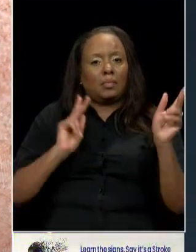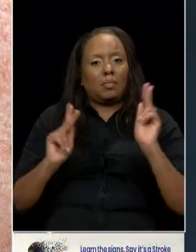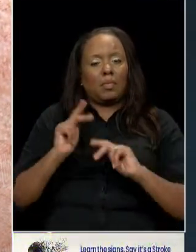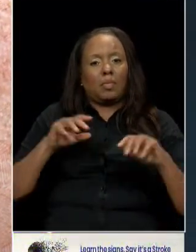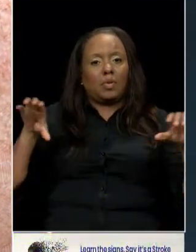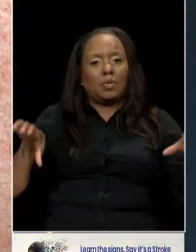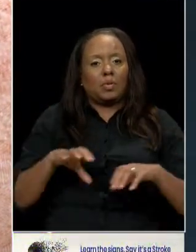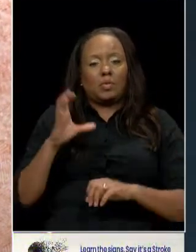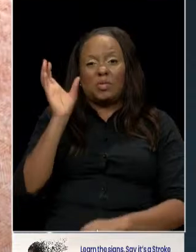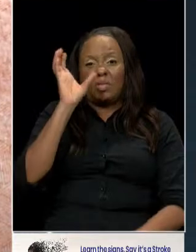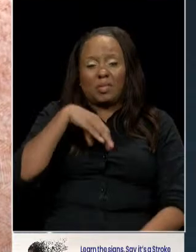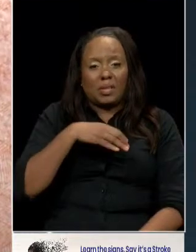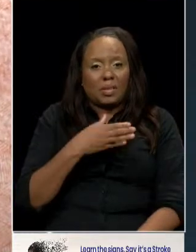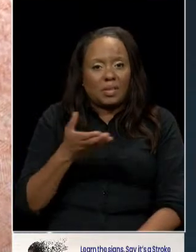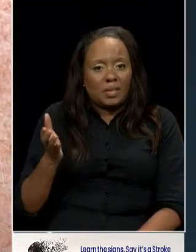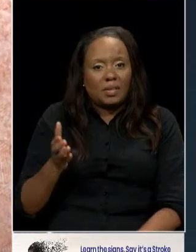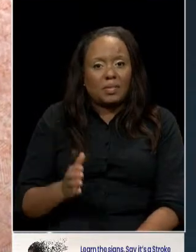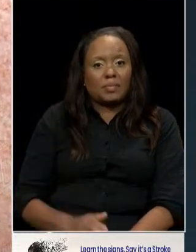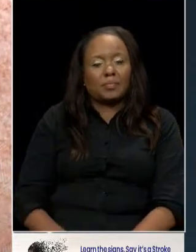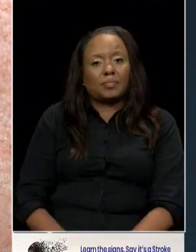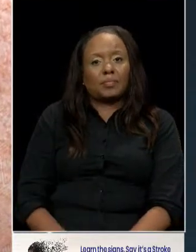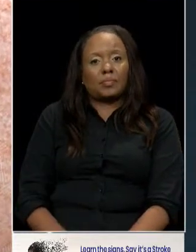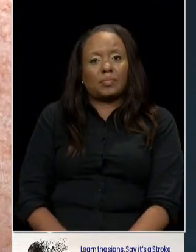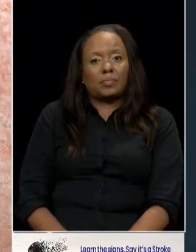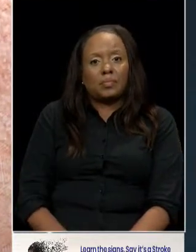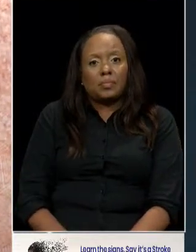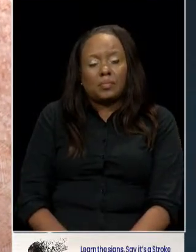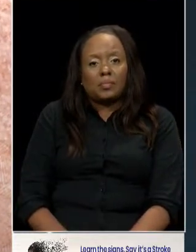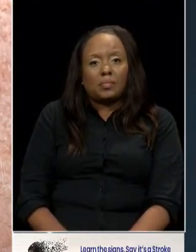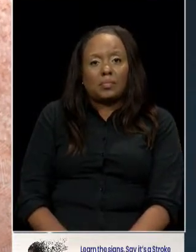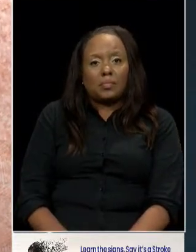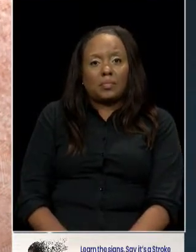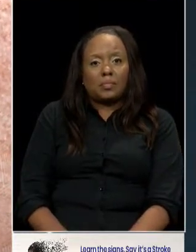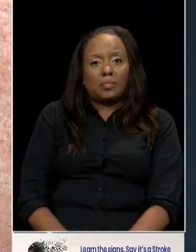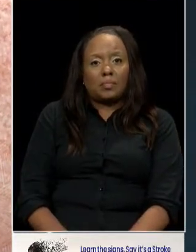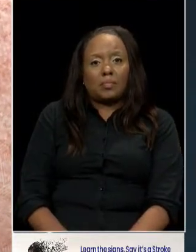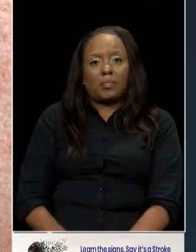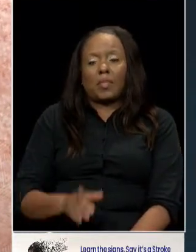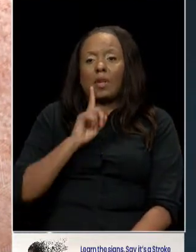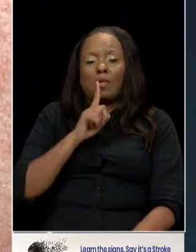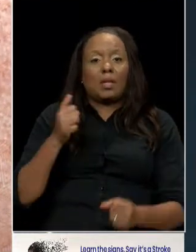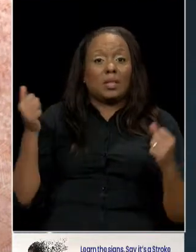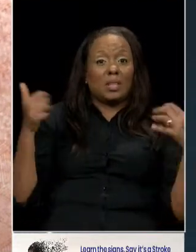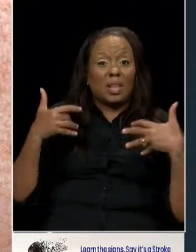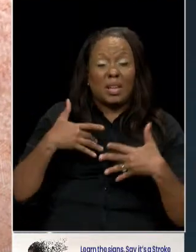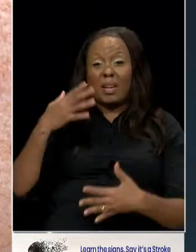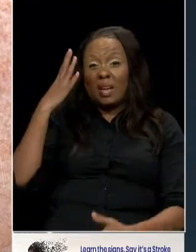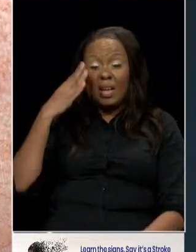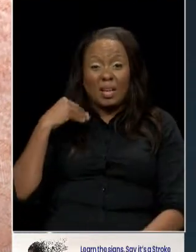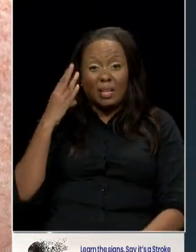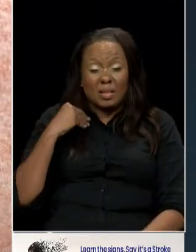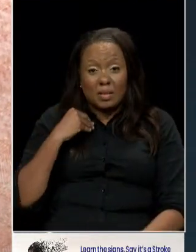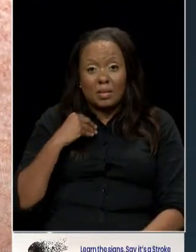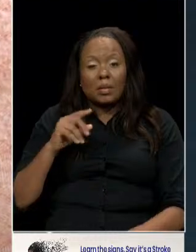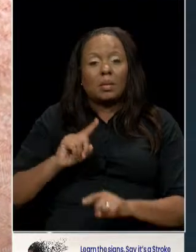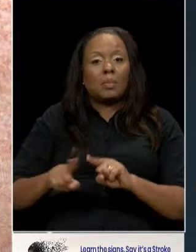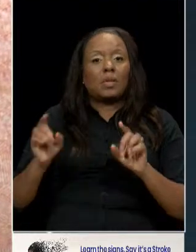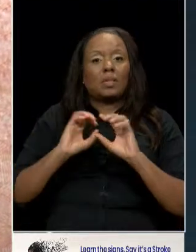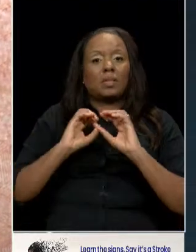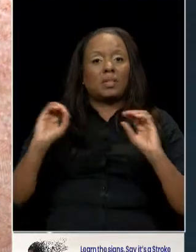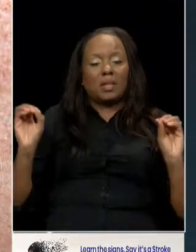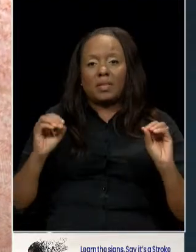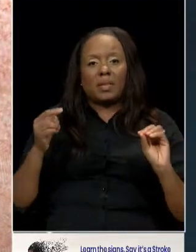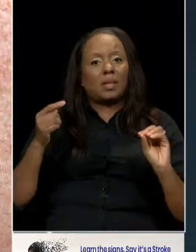to educate my patients that, you know, it is a scary experience, but there's nothing that I can do for you at that time,